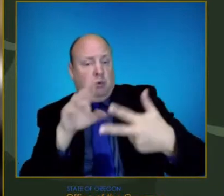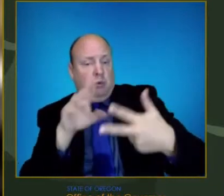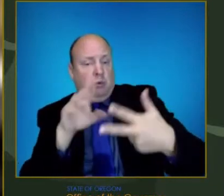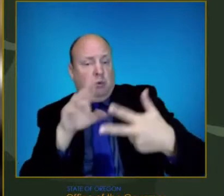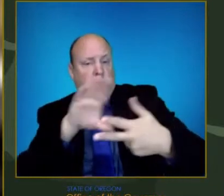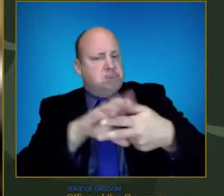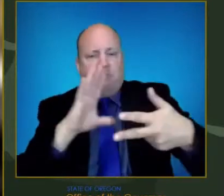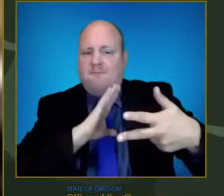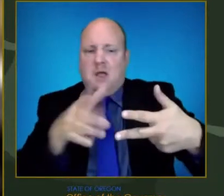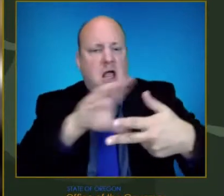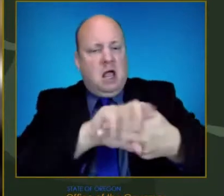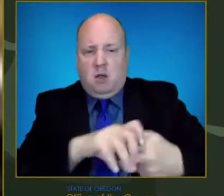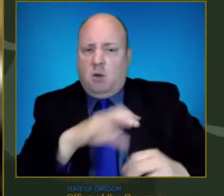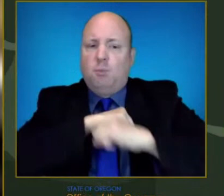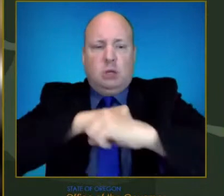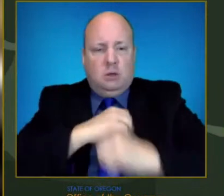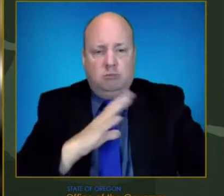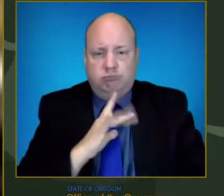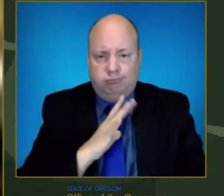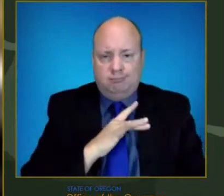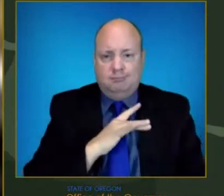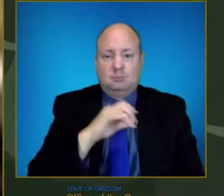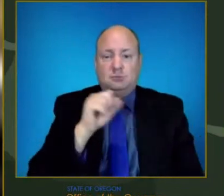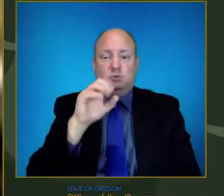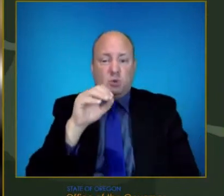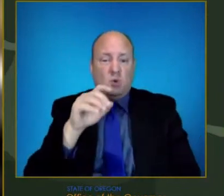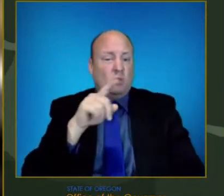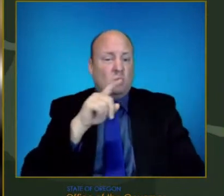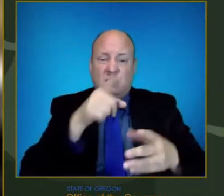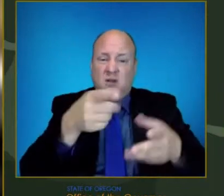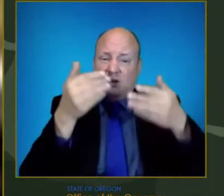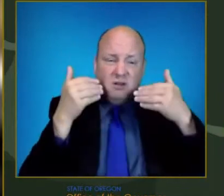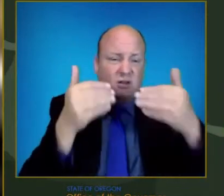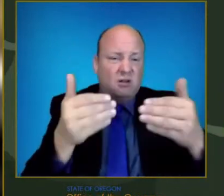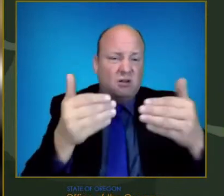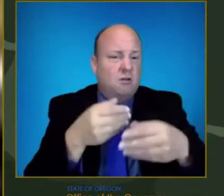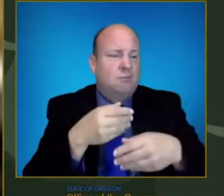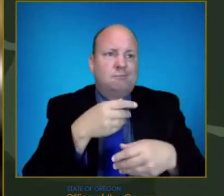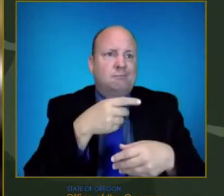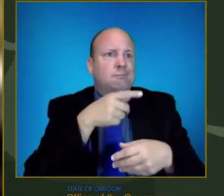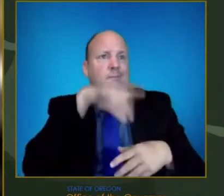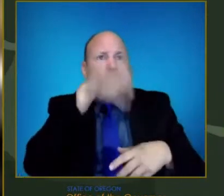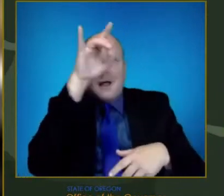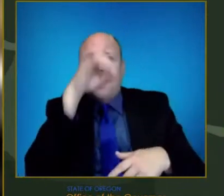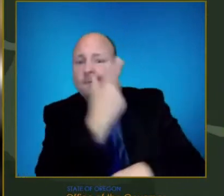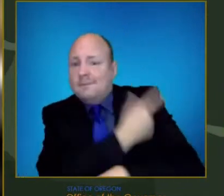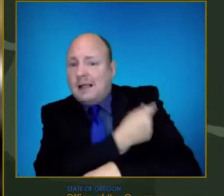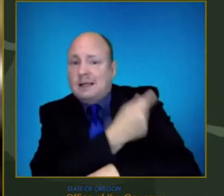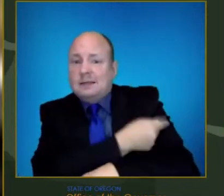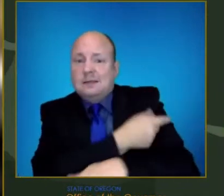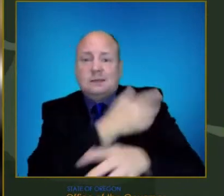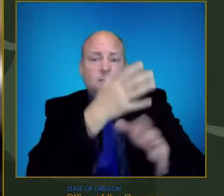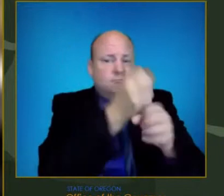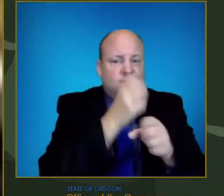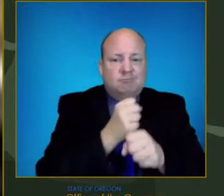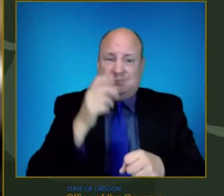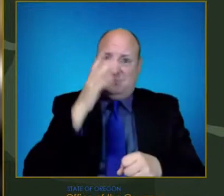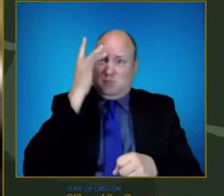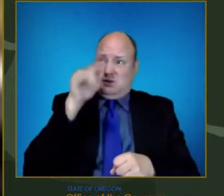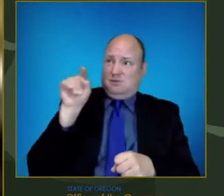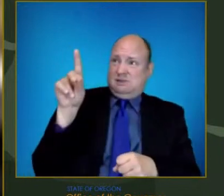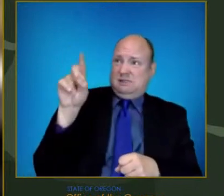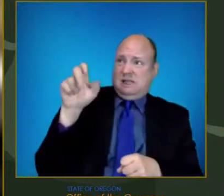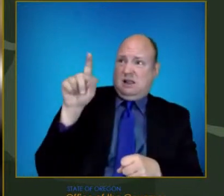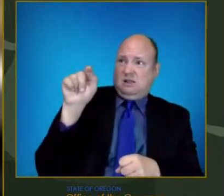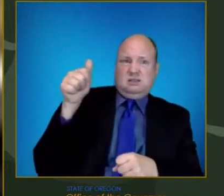is to vaccinate as many adult Oregonians as possible. The Delta variant remains a formidable threat to all of us, and most especially to people who